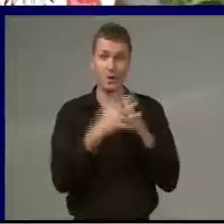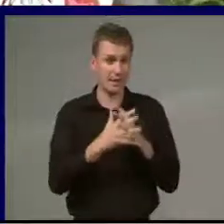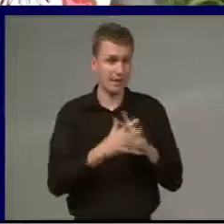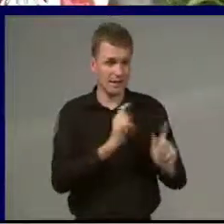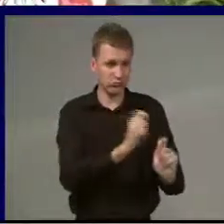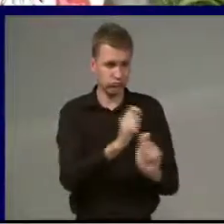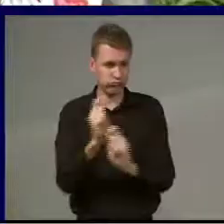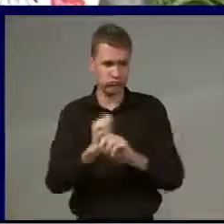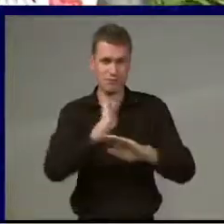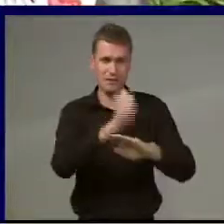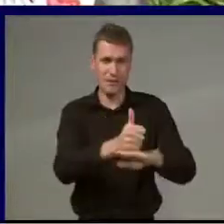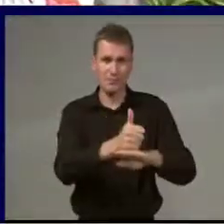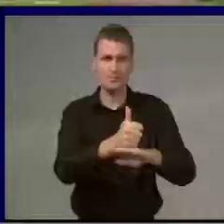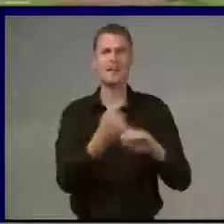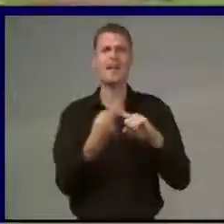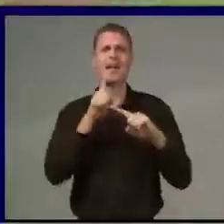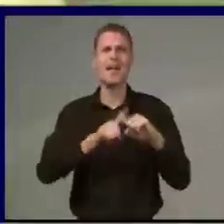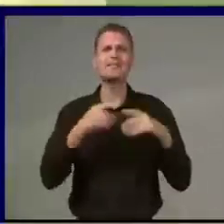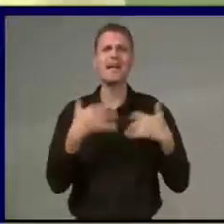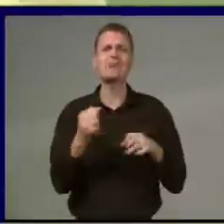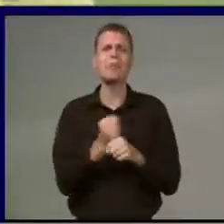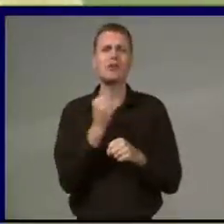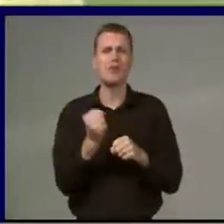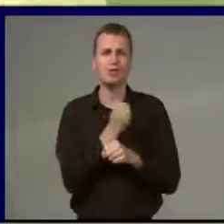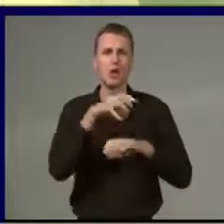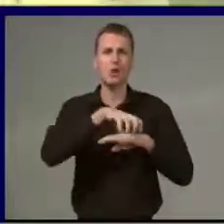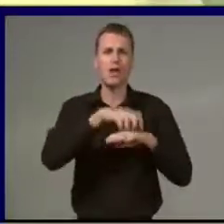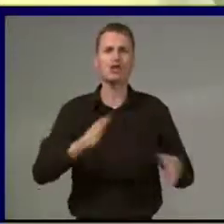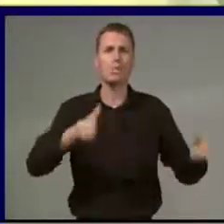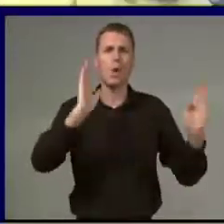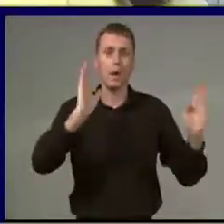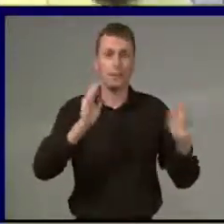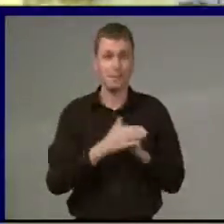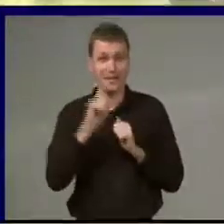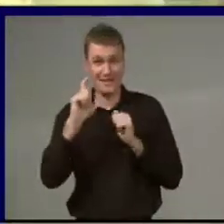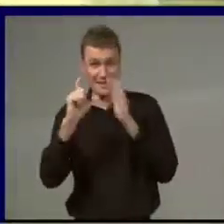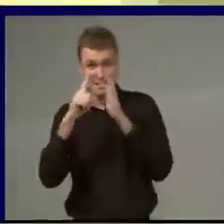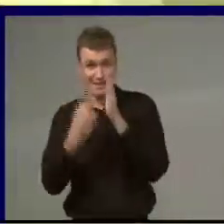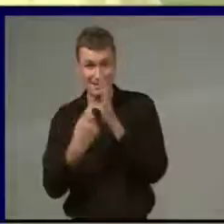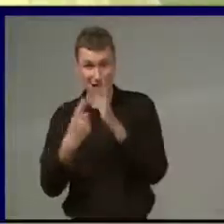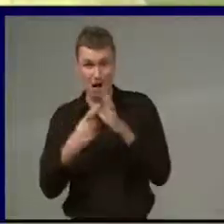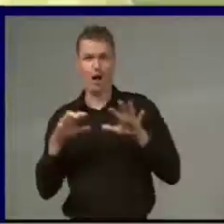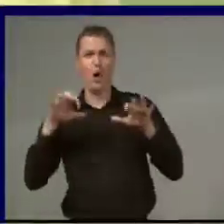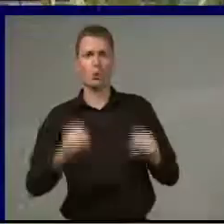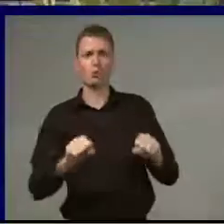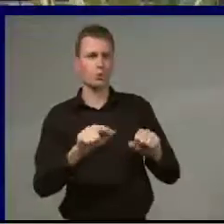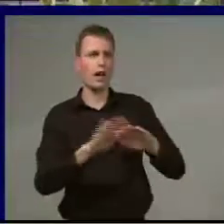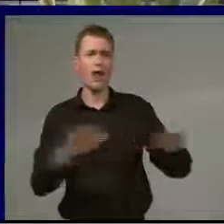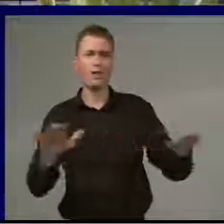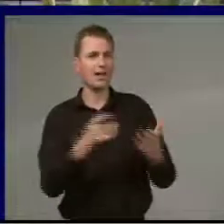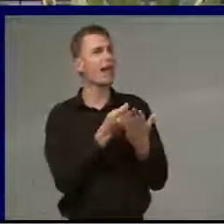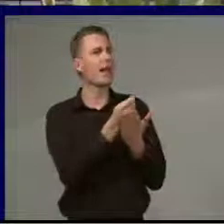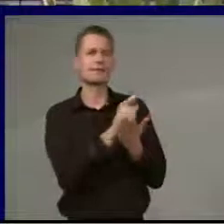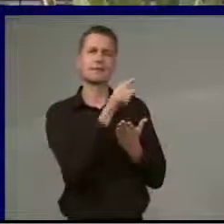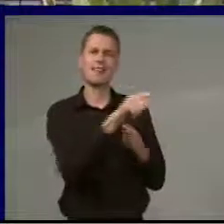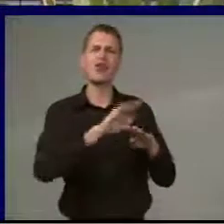Canterbury Manufacturing Association. The Canterbury Earthquake Recovery Authority now owns the land. They're leasing it to Greening the